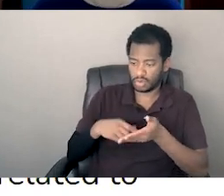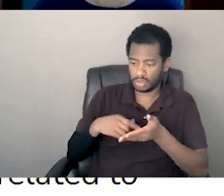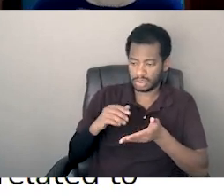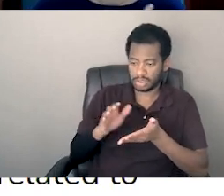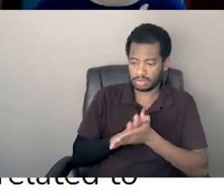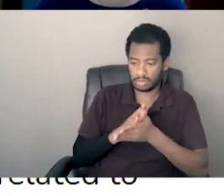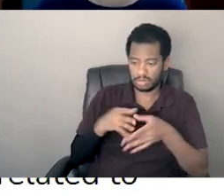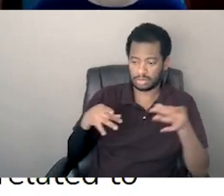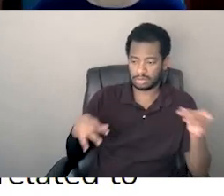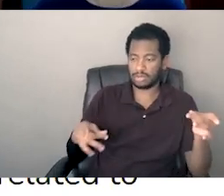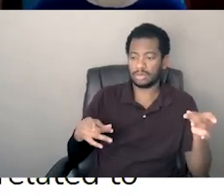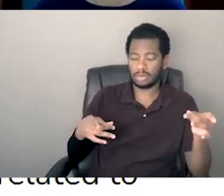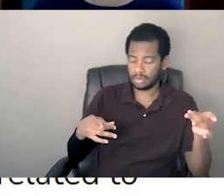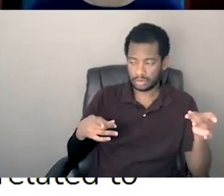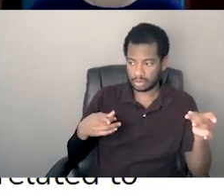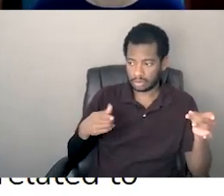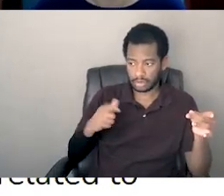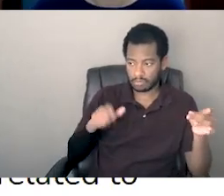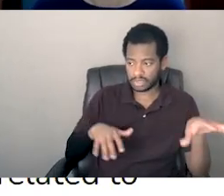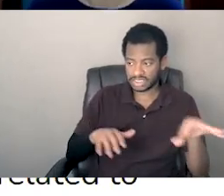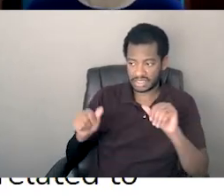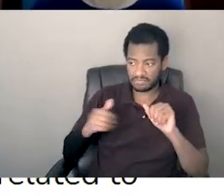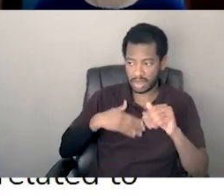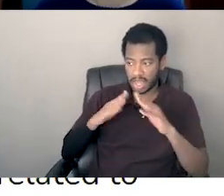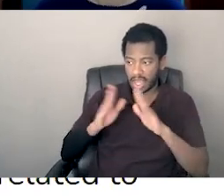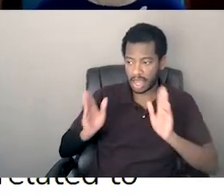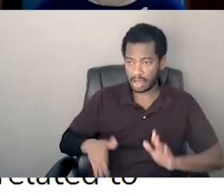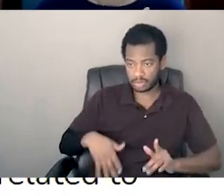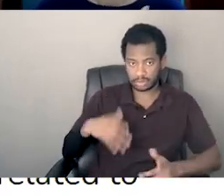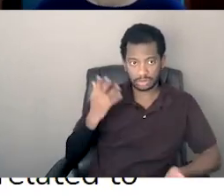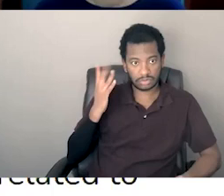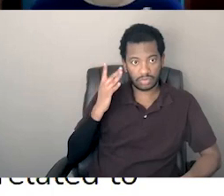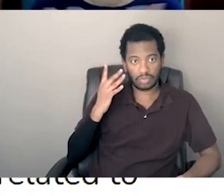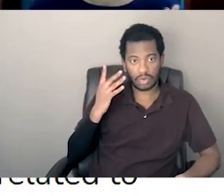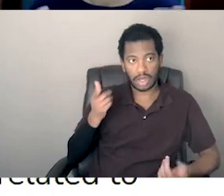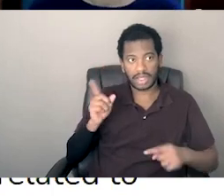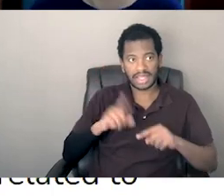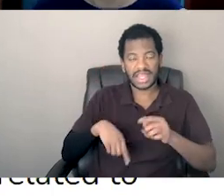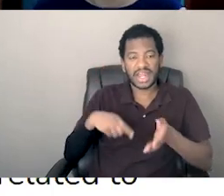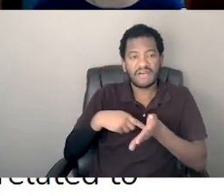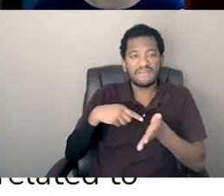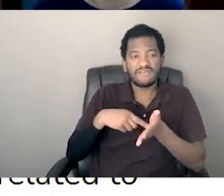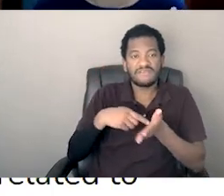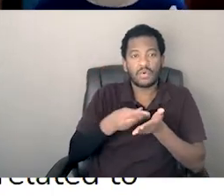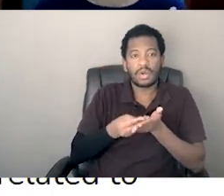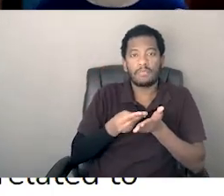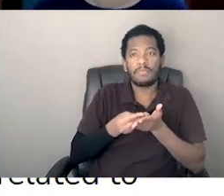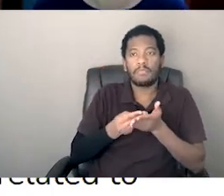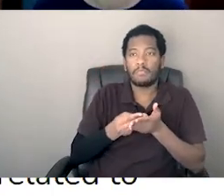because she couldn't afford the money order fee at the post office, right? We might not even notice that it's a